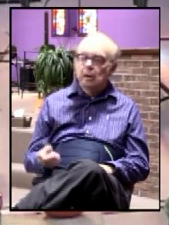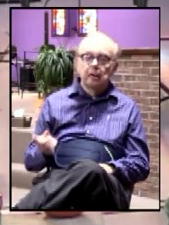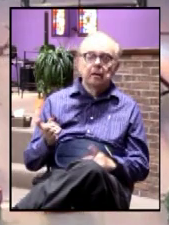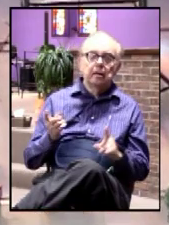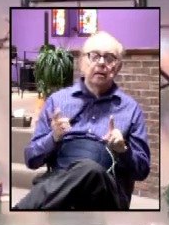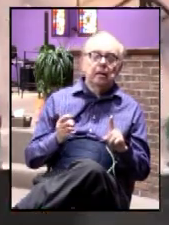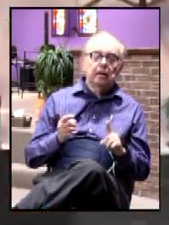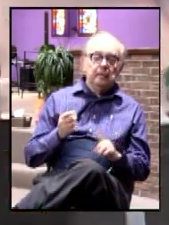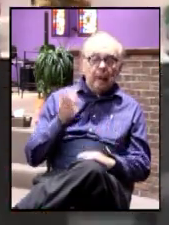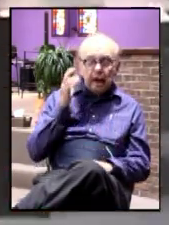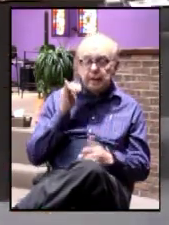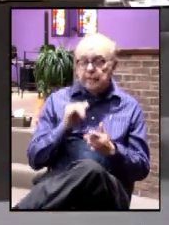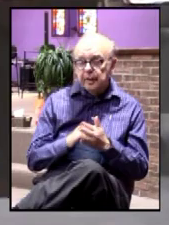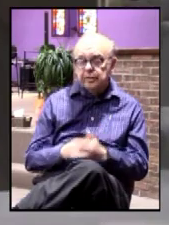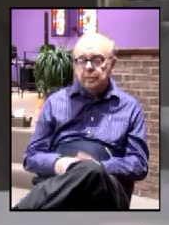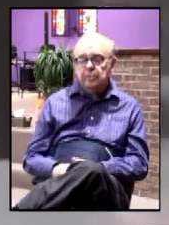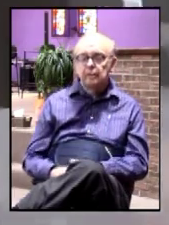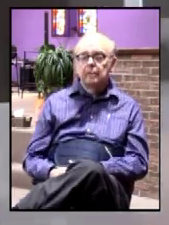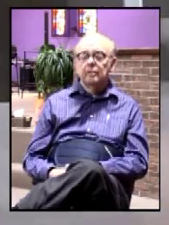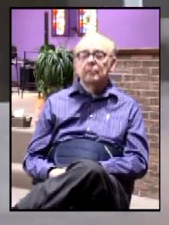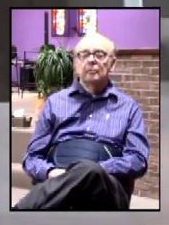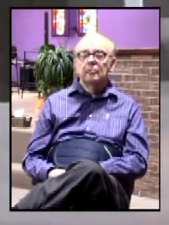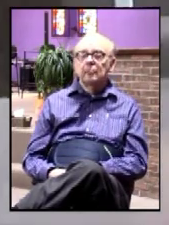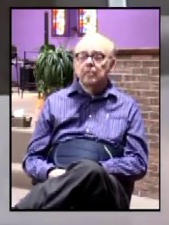And here's what I hear.